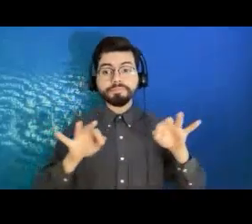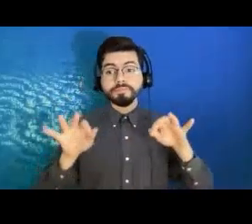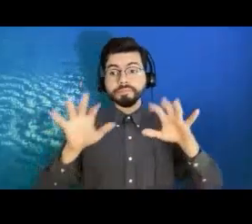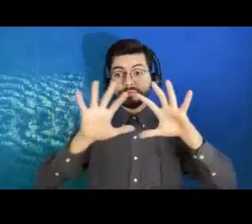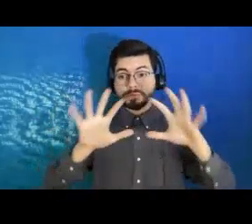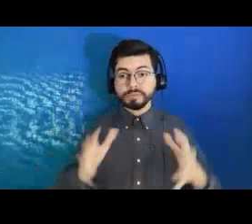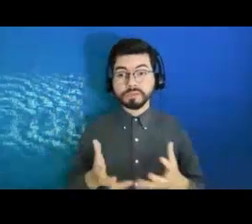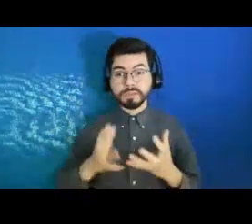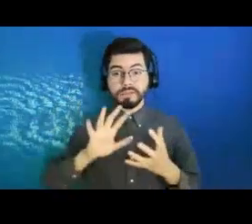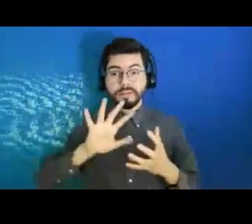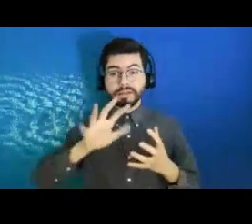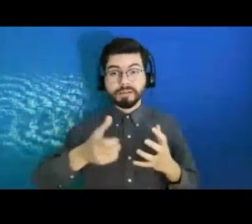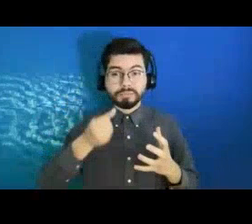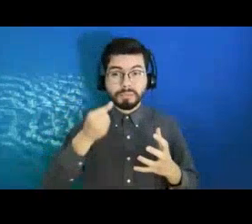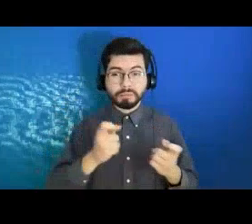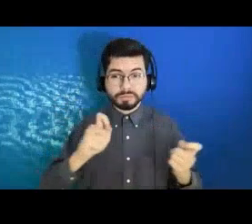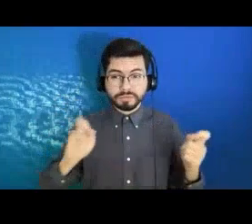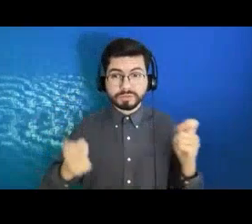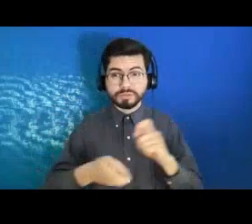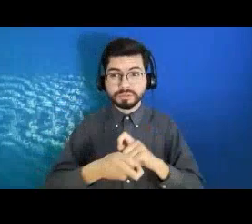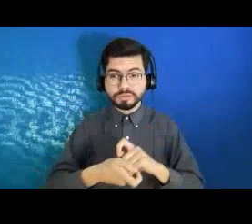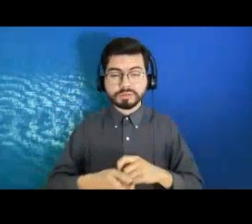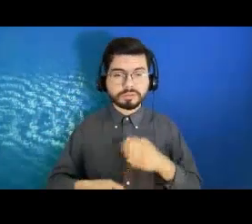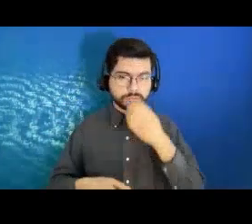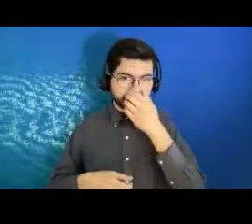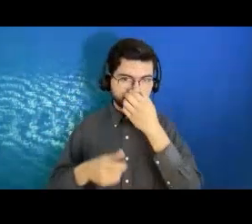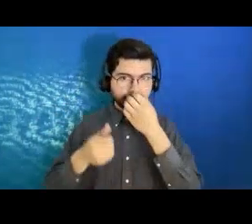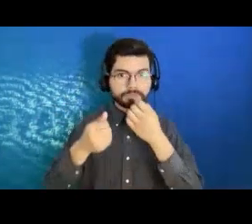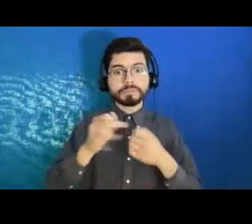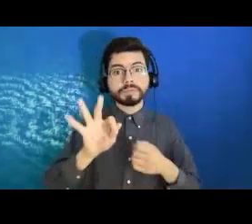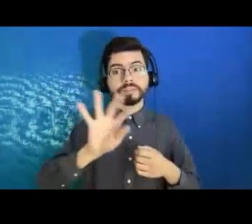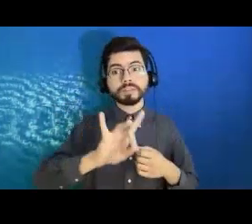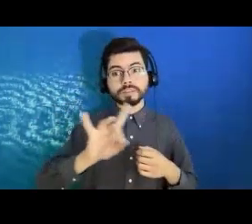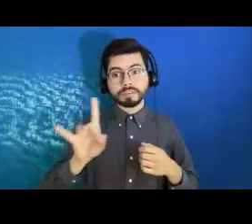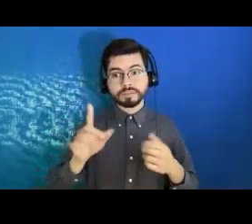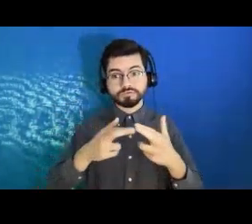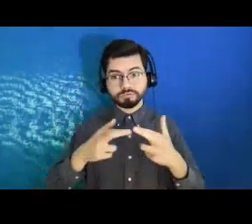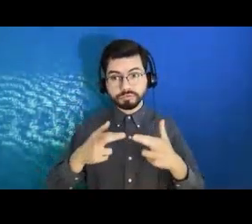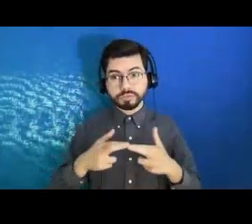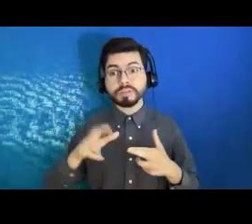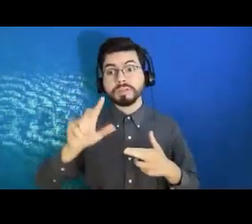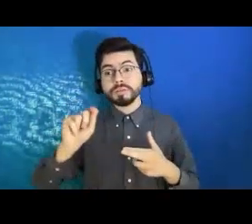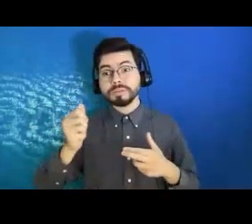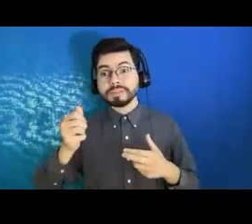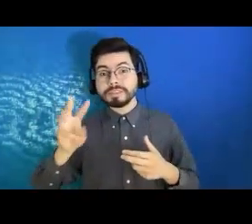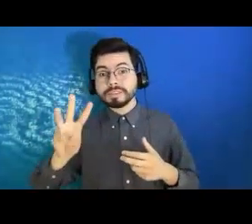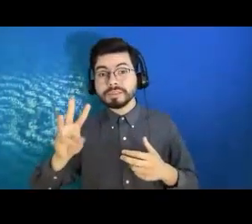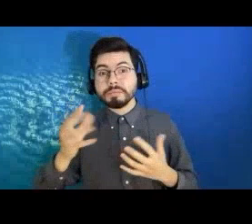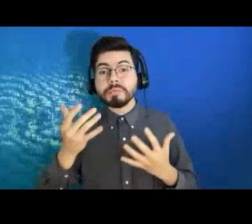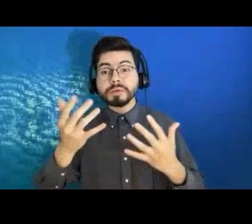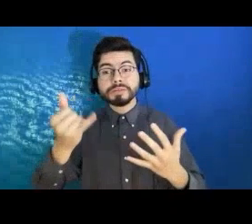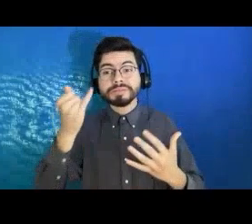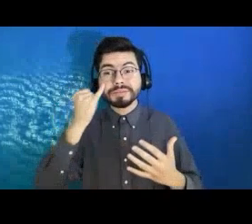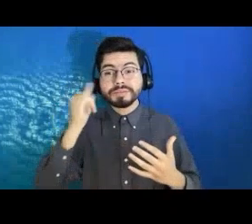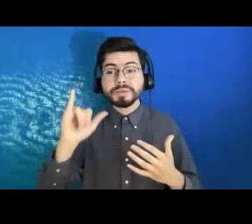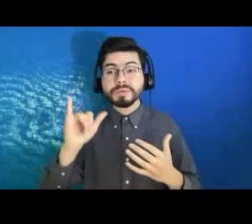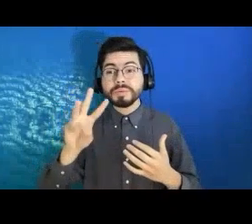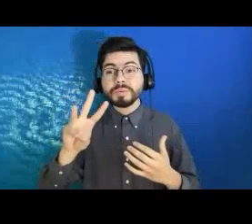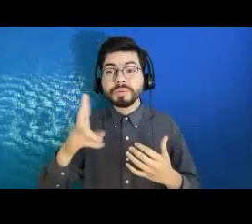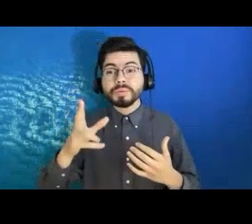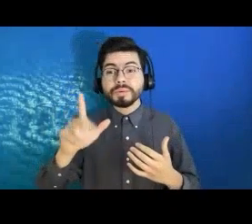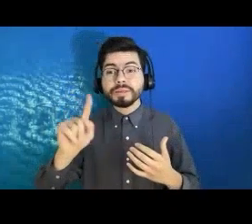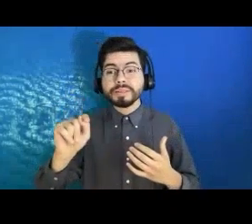That's 1988 regen in 2016, burning like a wheat field. So when it is